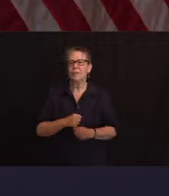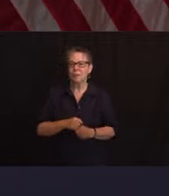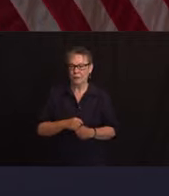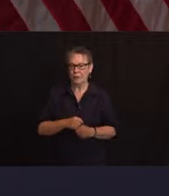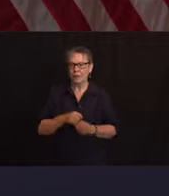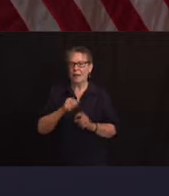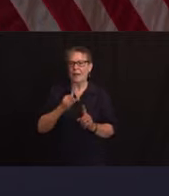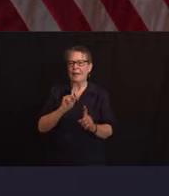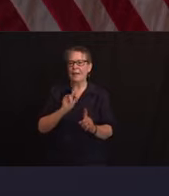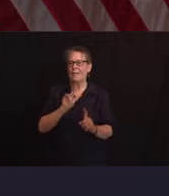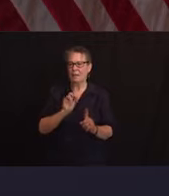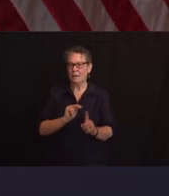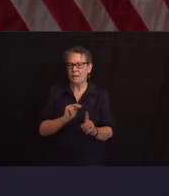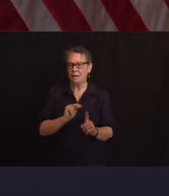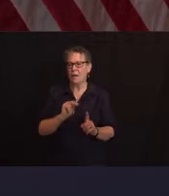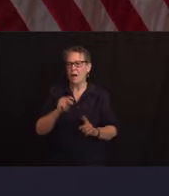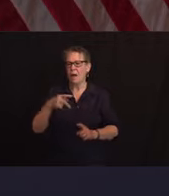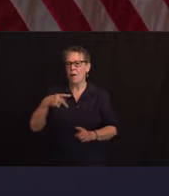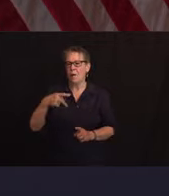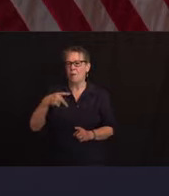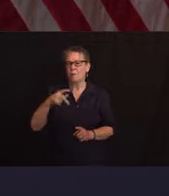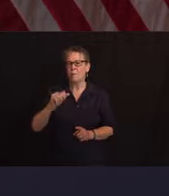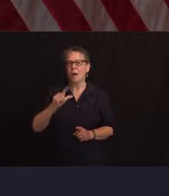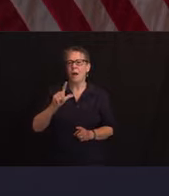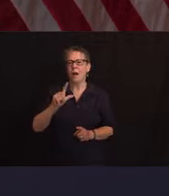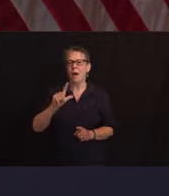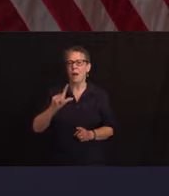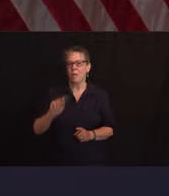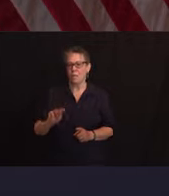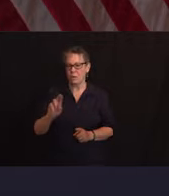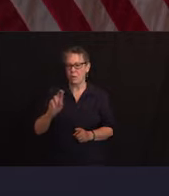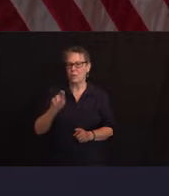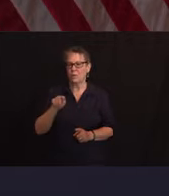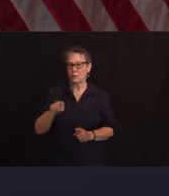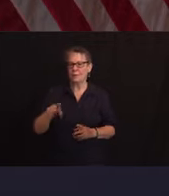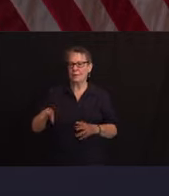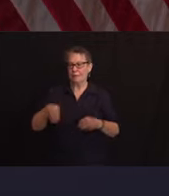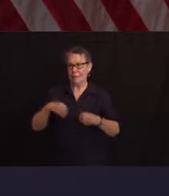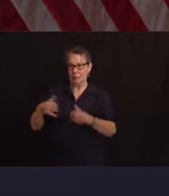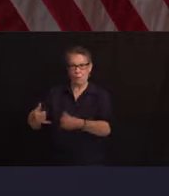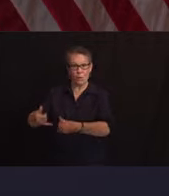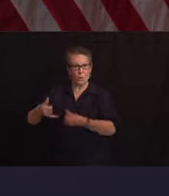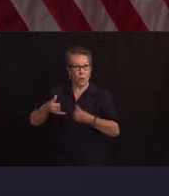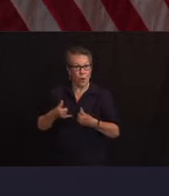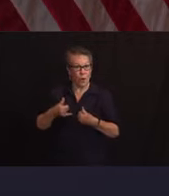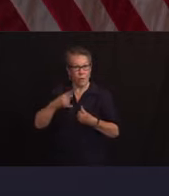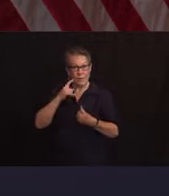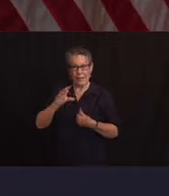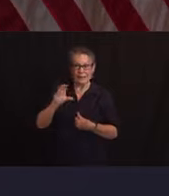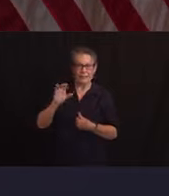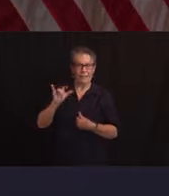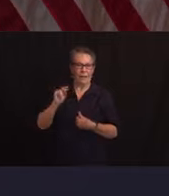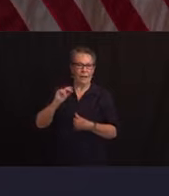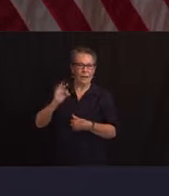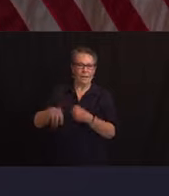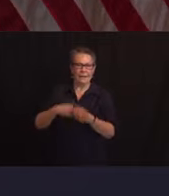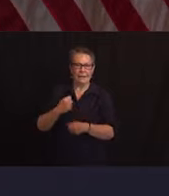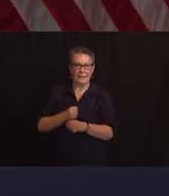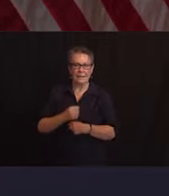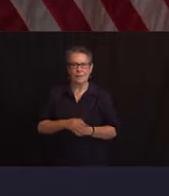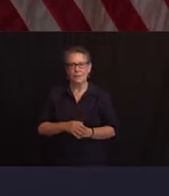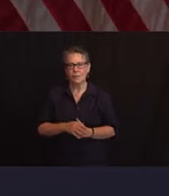on behalf of the entire logistics team, who, if you recall, it was responsible for our state